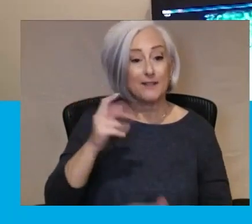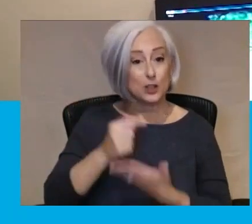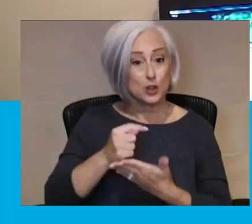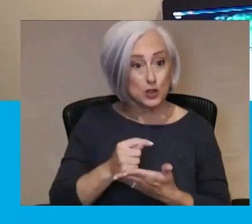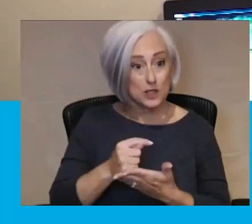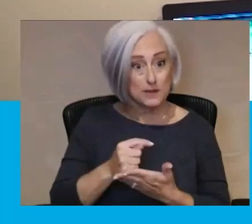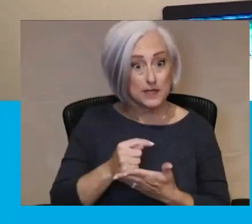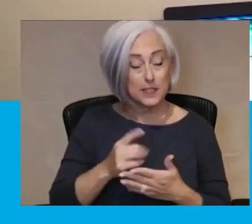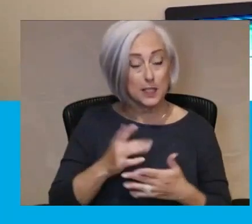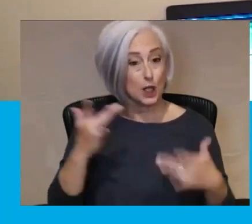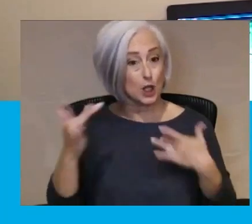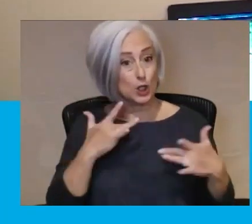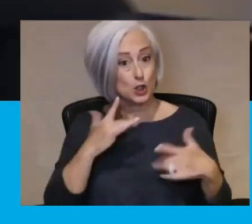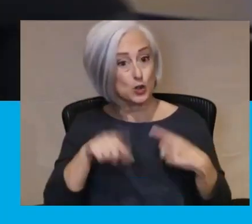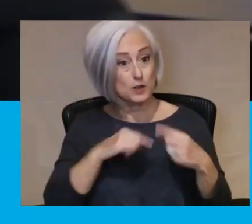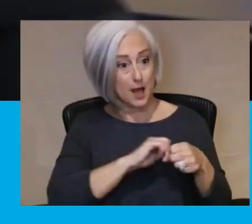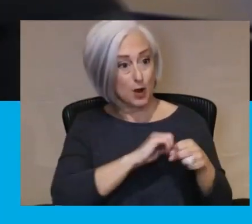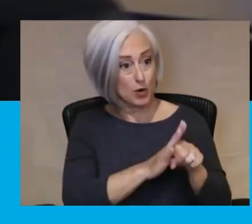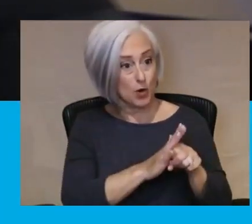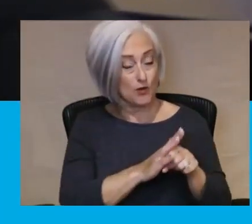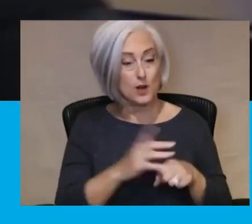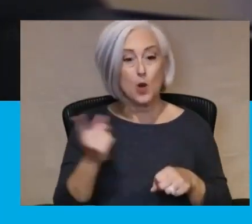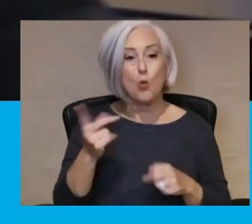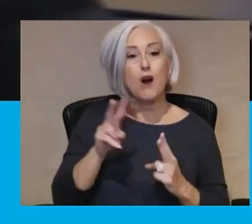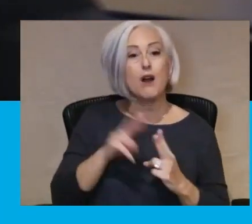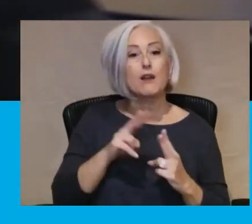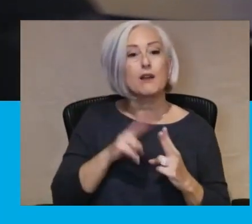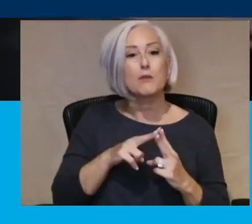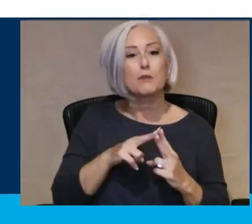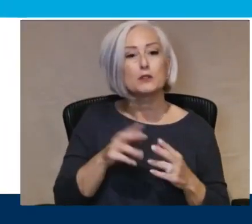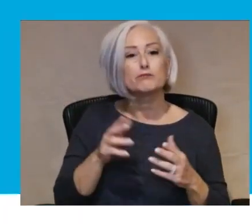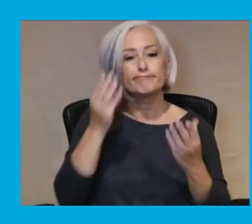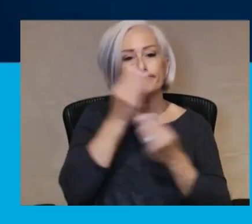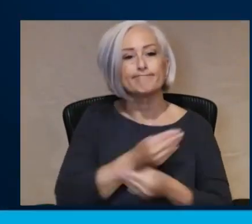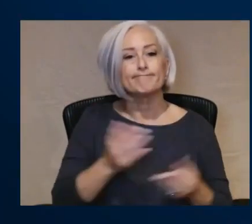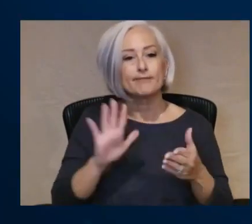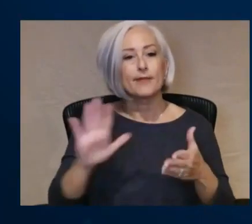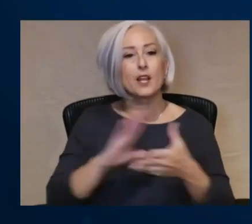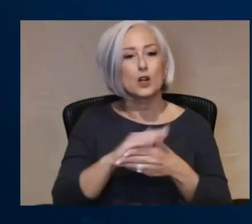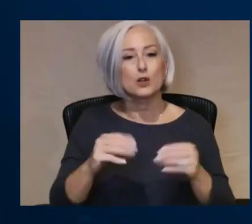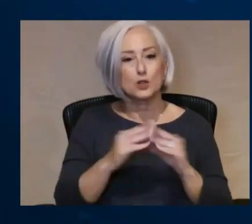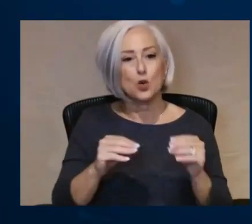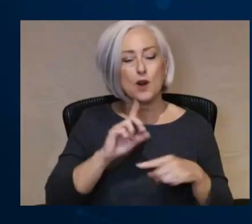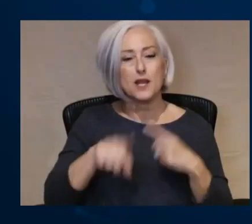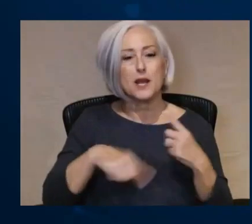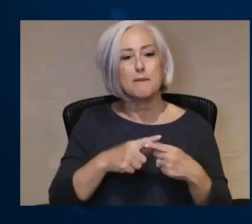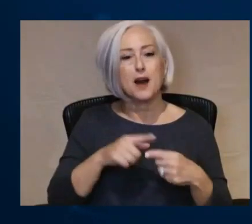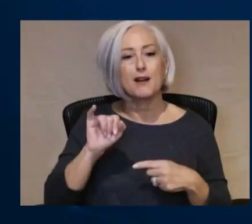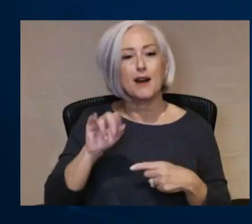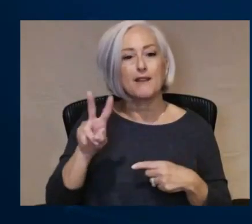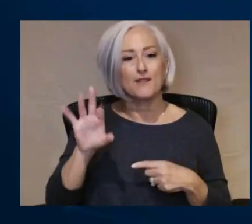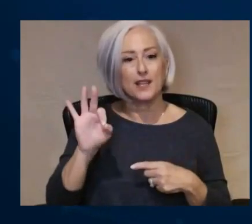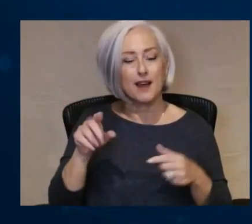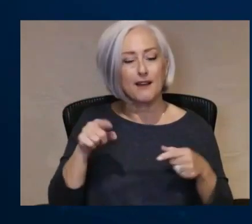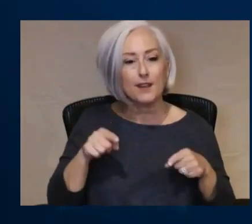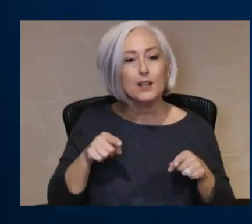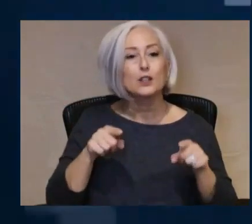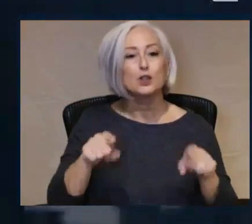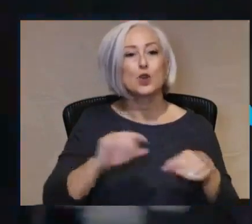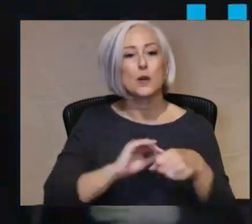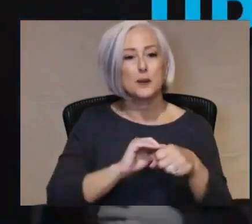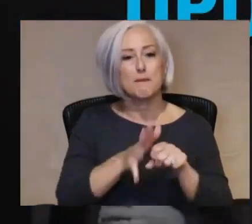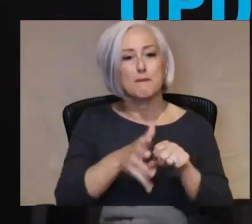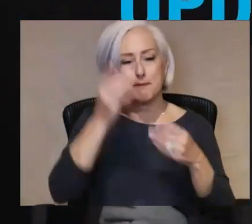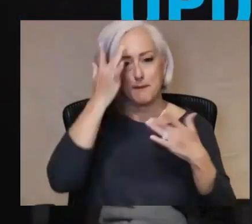One couple shares their story of fertility treatments during a pandemic. They tell all. We'll see you at 8 on these social media